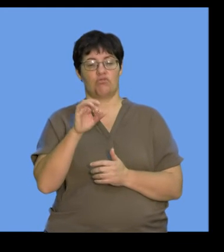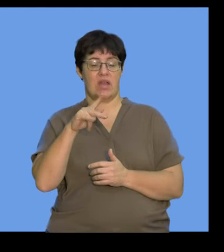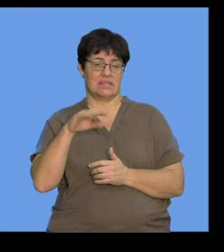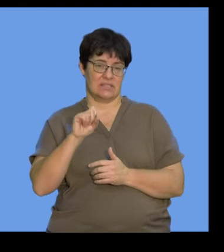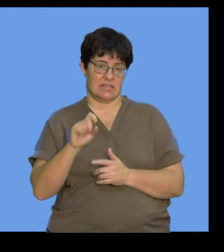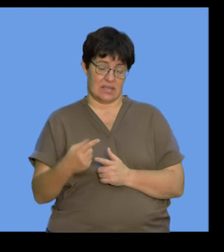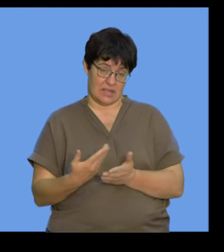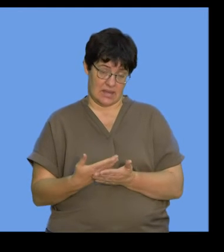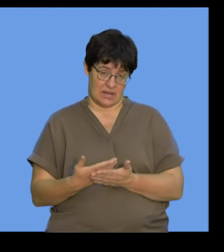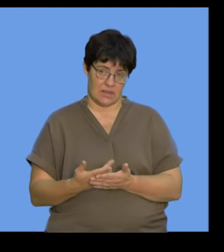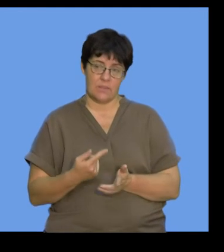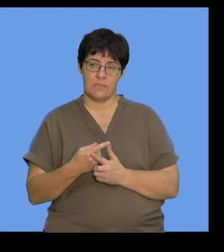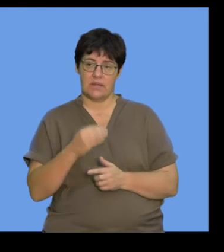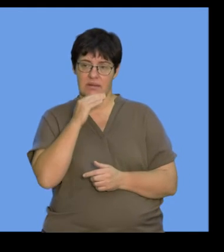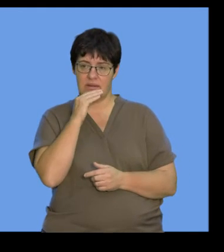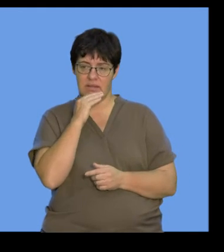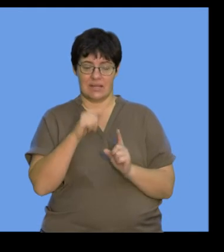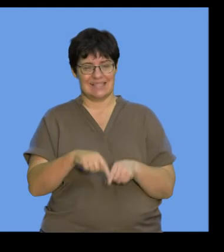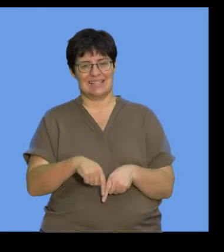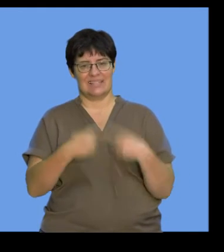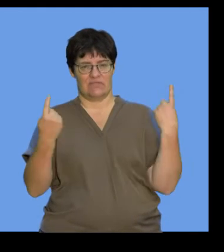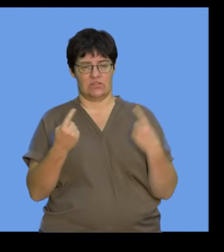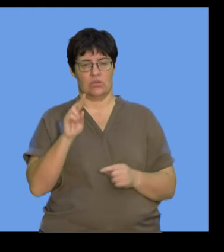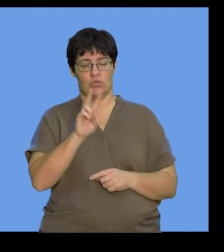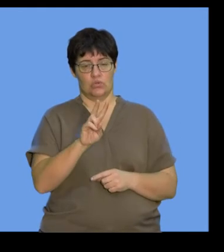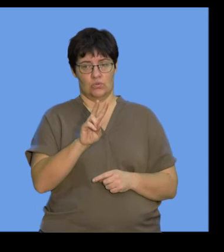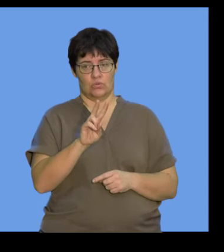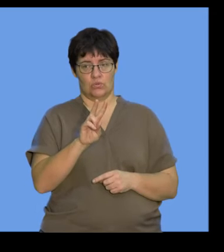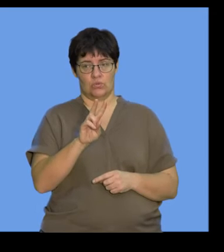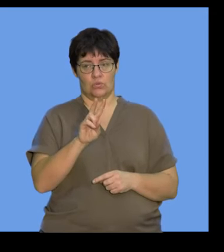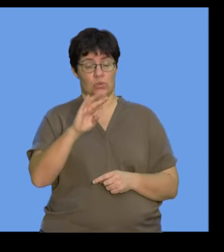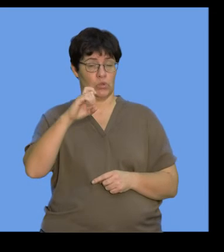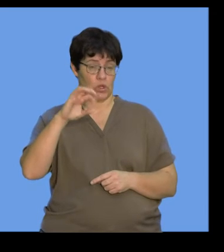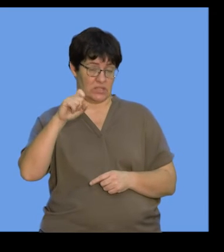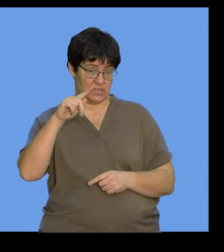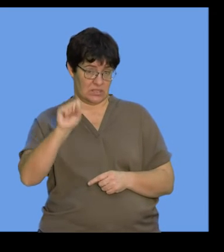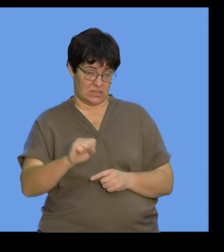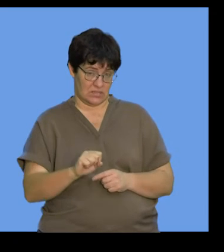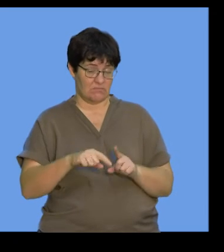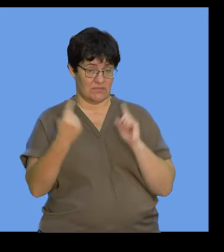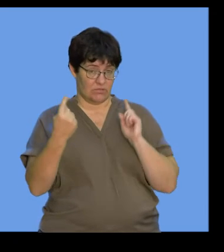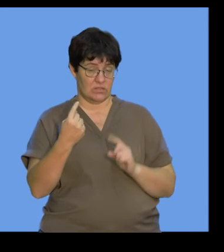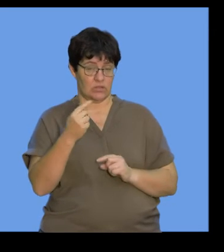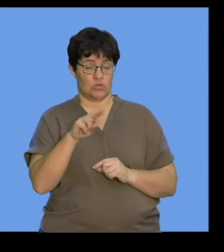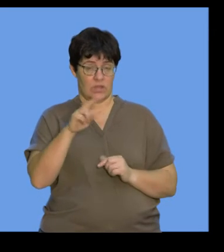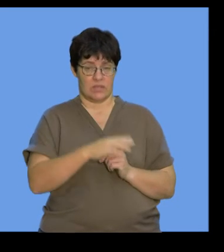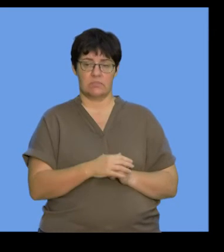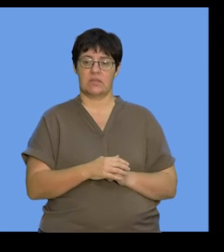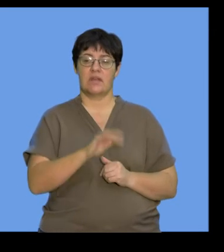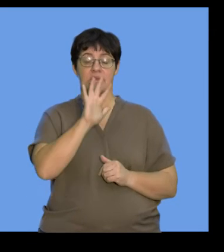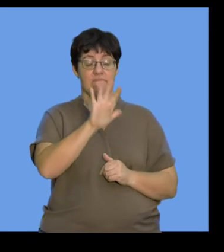that, because then this becomes the difference of two squares, dots. So it becomes